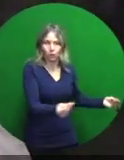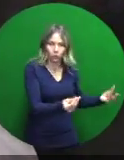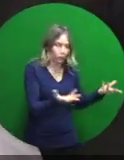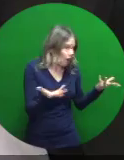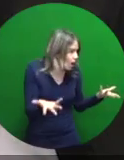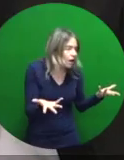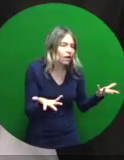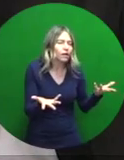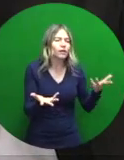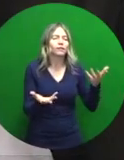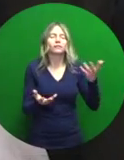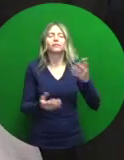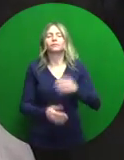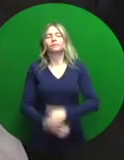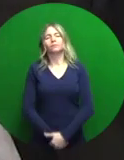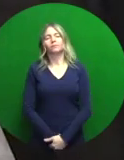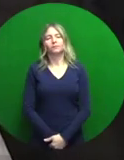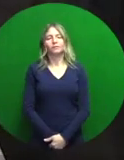Louisa was gone, and